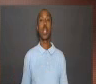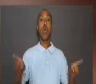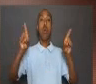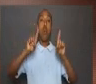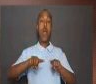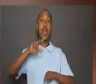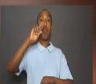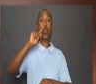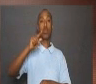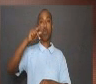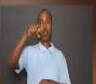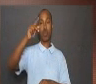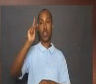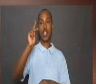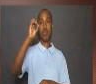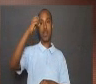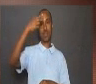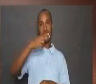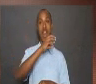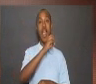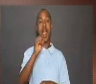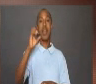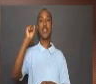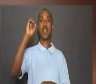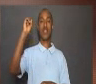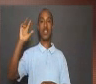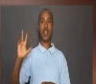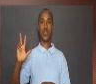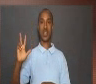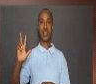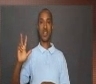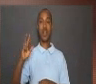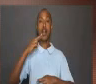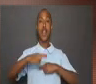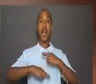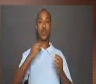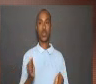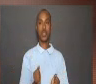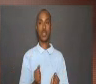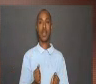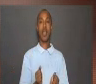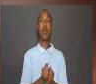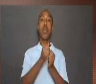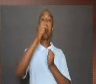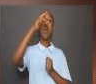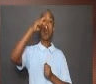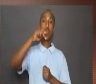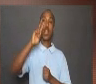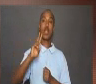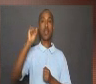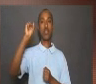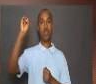When potassium hydroxide and sulfur trioxide react, potassium